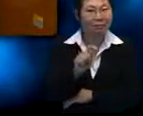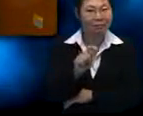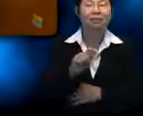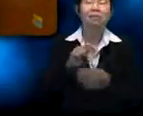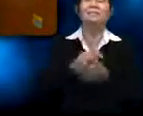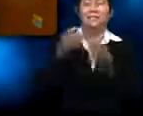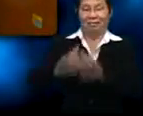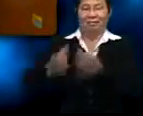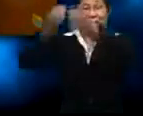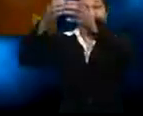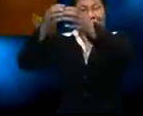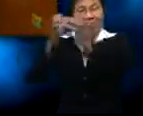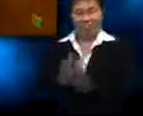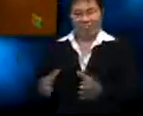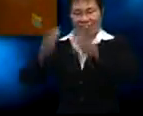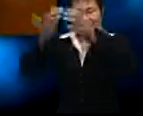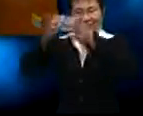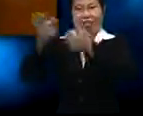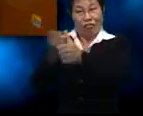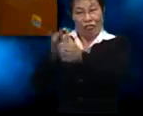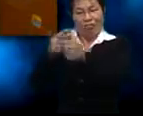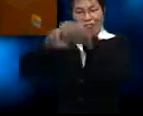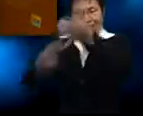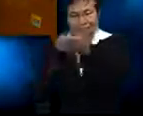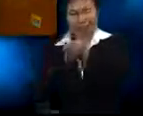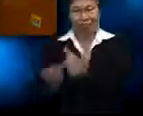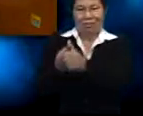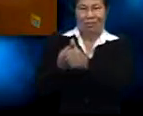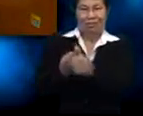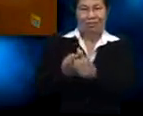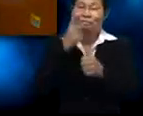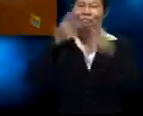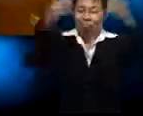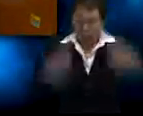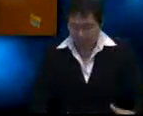The jar. Okay, now we shall see.